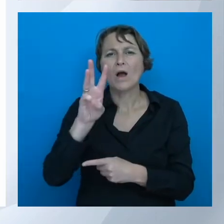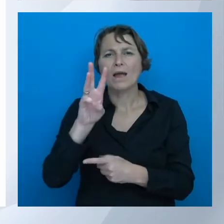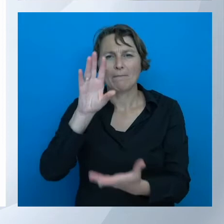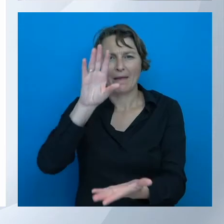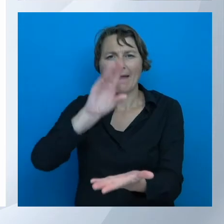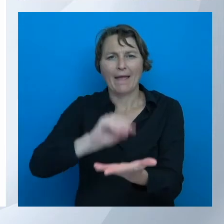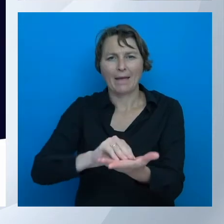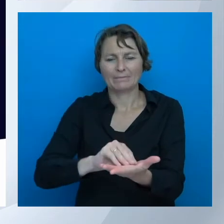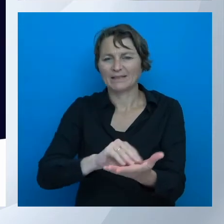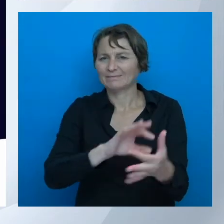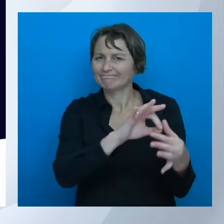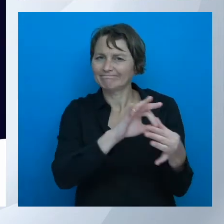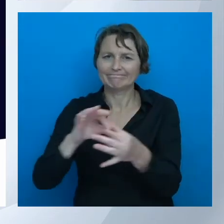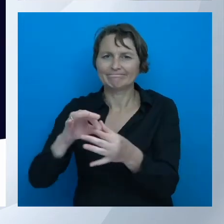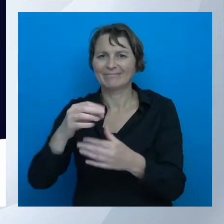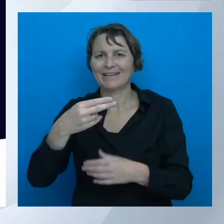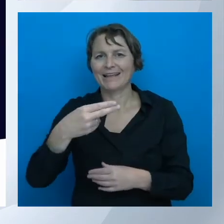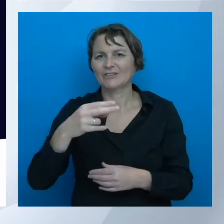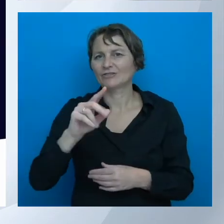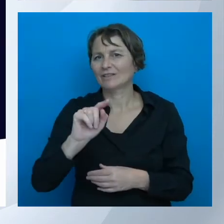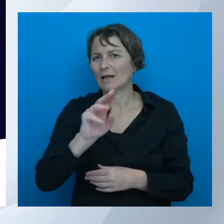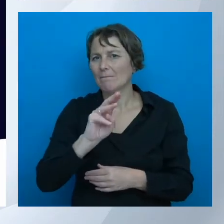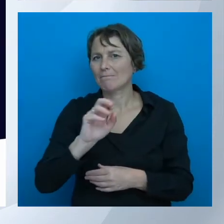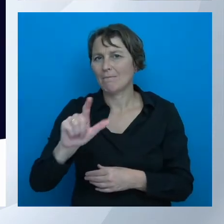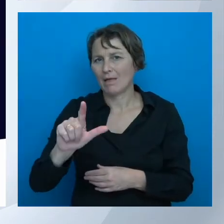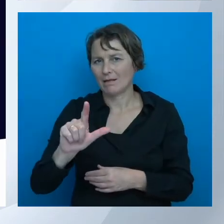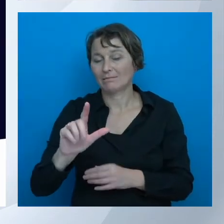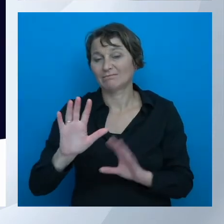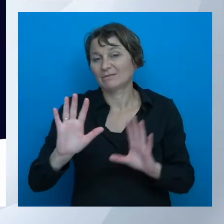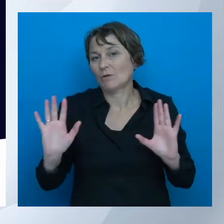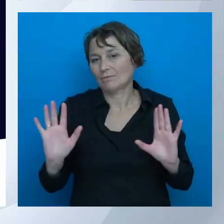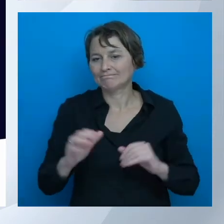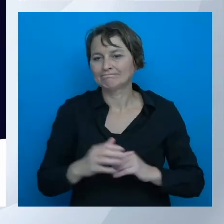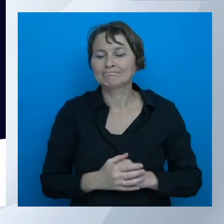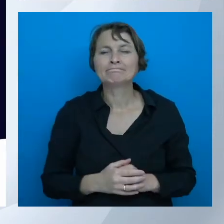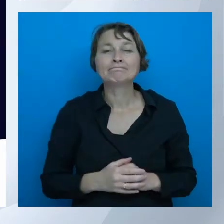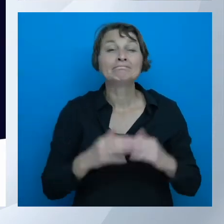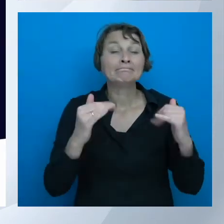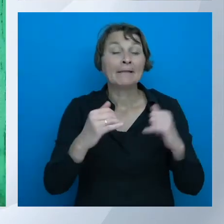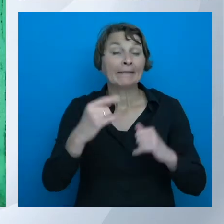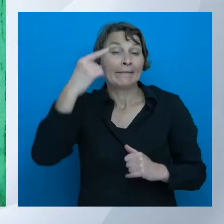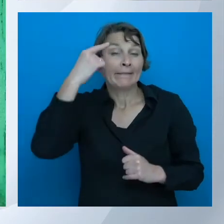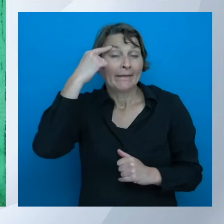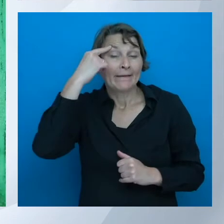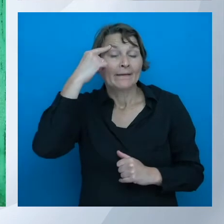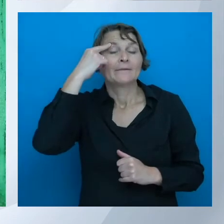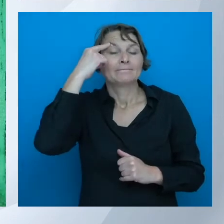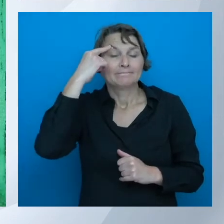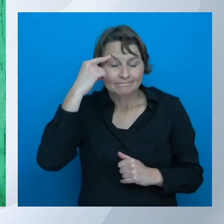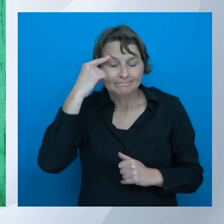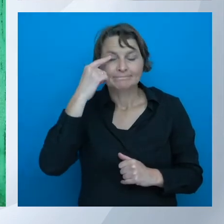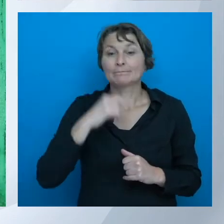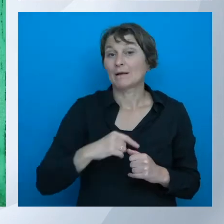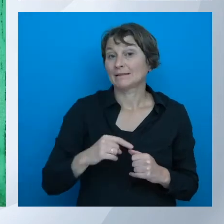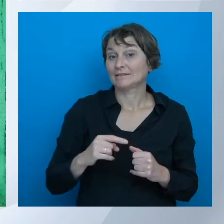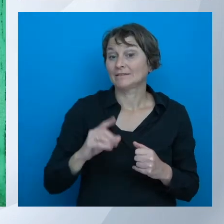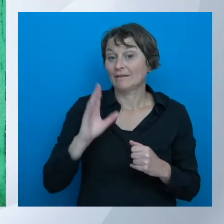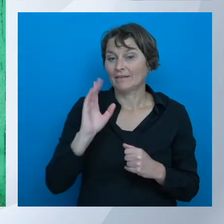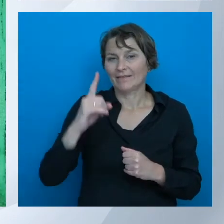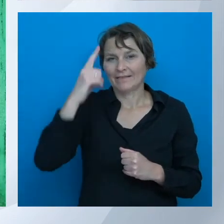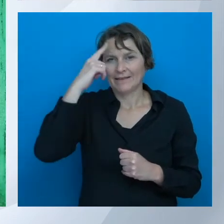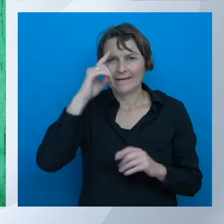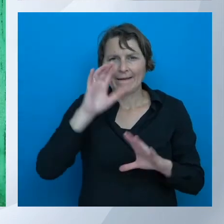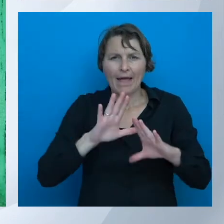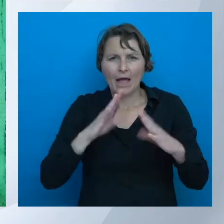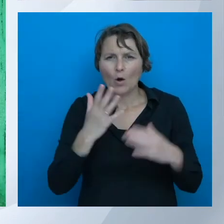And then the second thing that you want to think about is actually authentication. So let's assume that you